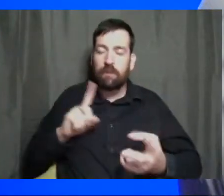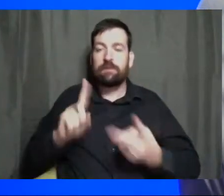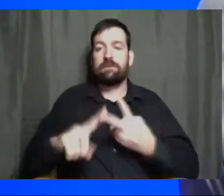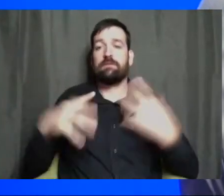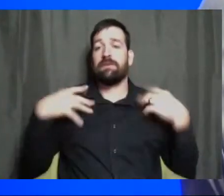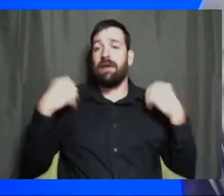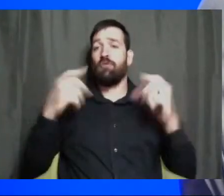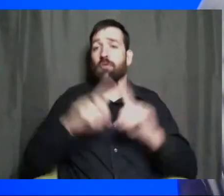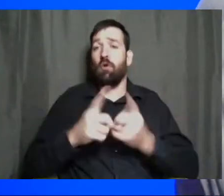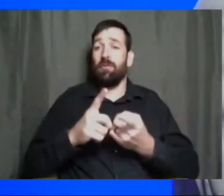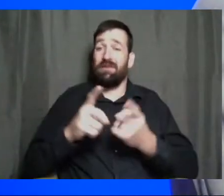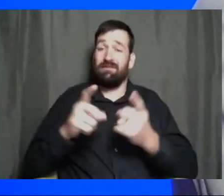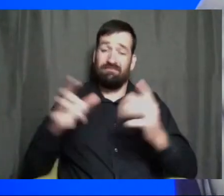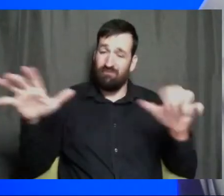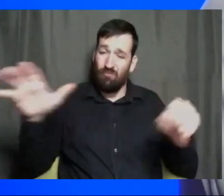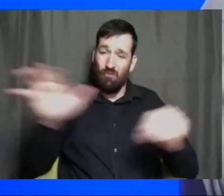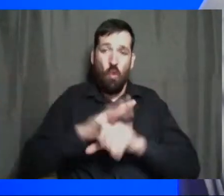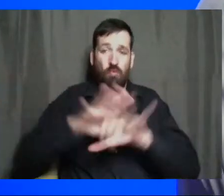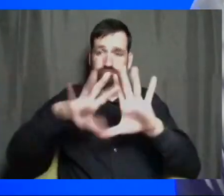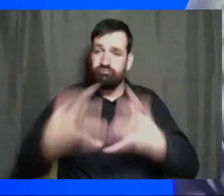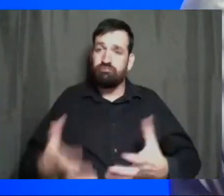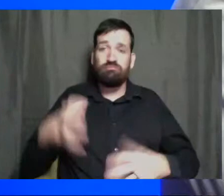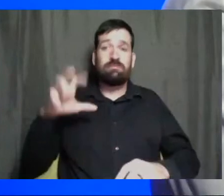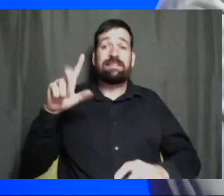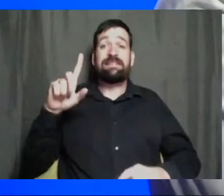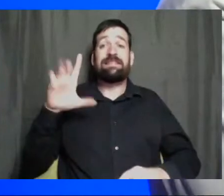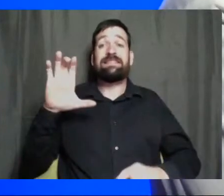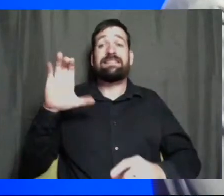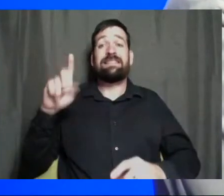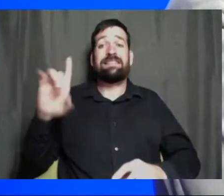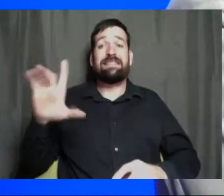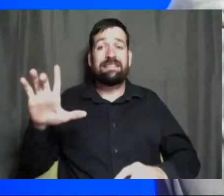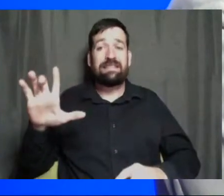society. The CDC, where do we